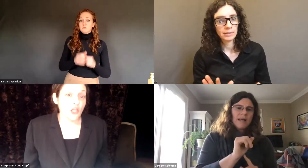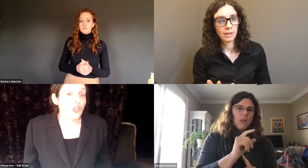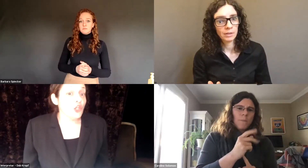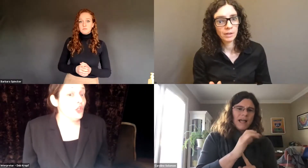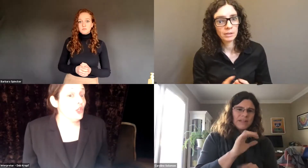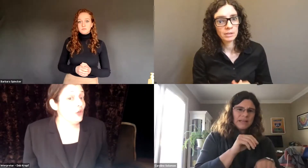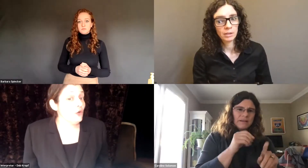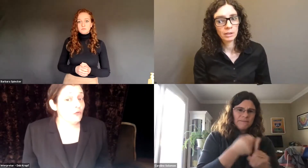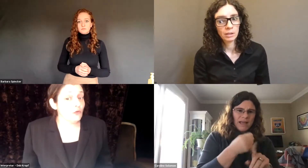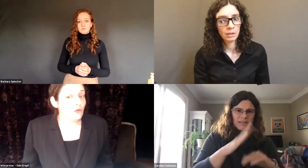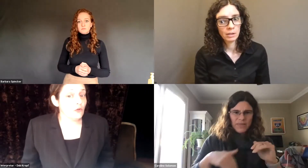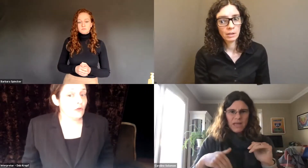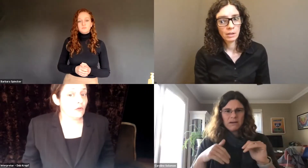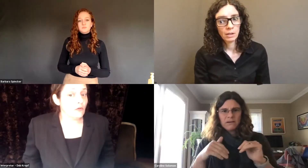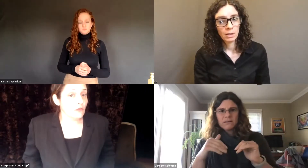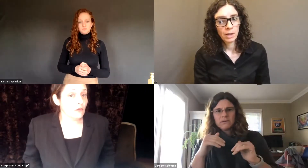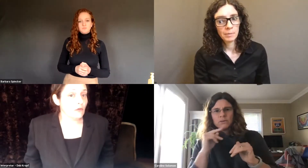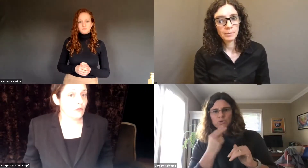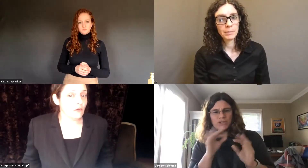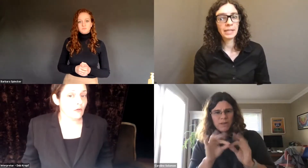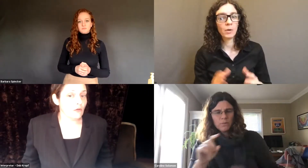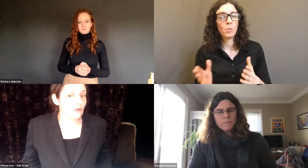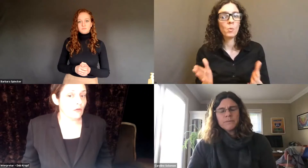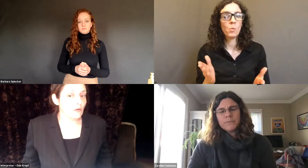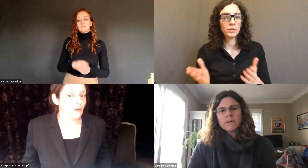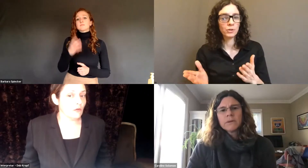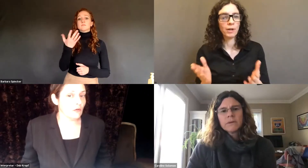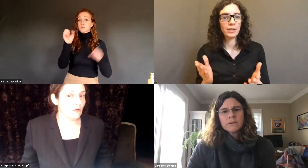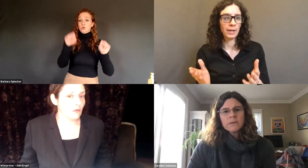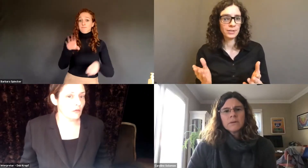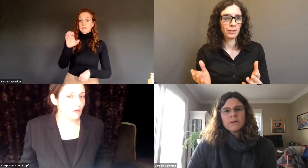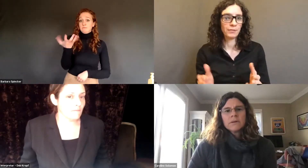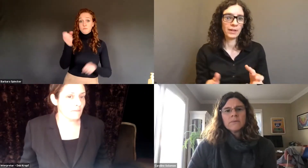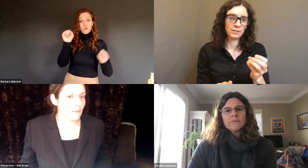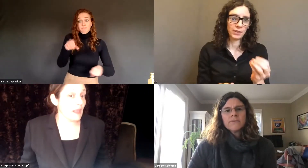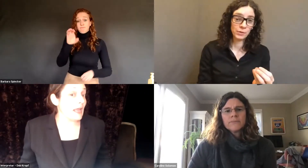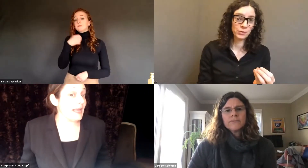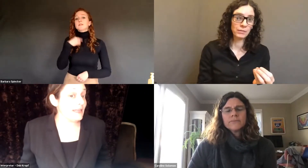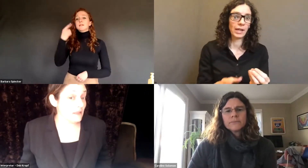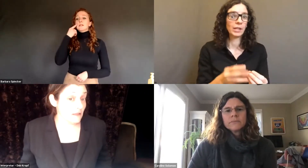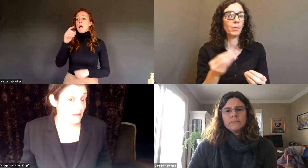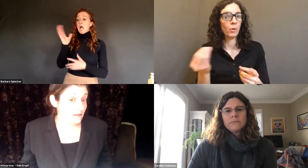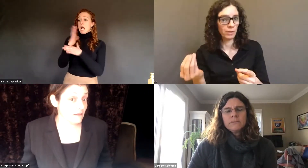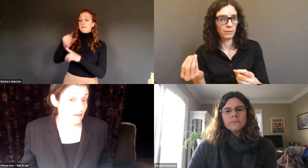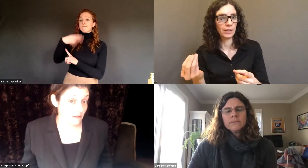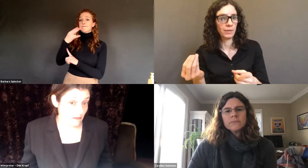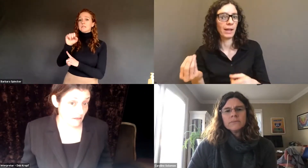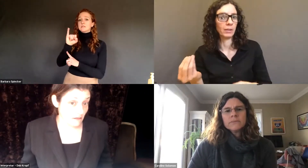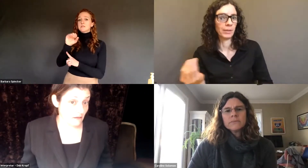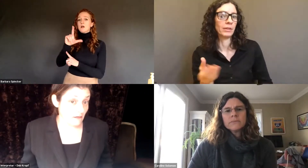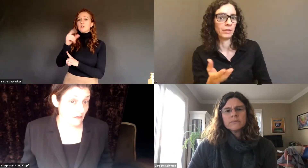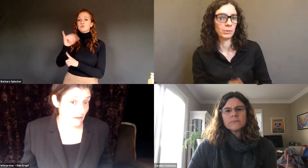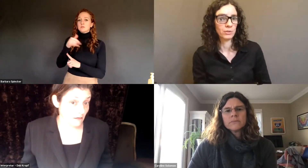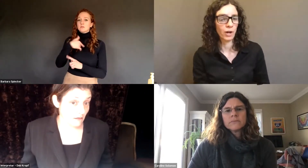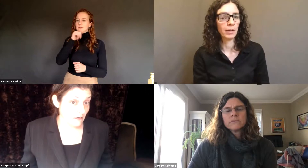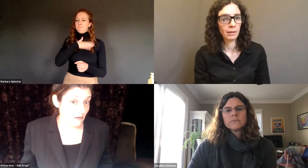That doesn't have an effect. I mean, because I was thinking, what's greater? What has a greater effect? The effect of nutrient value or the effect of the